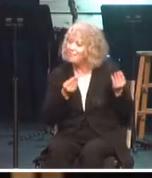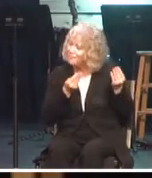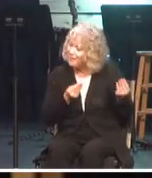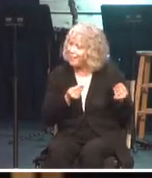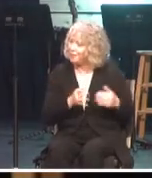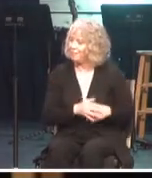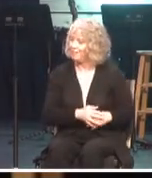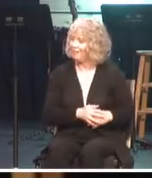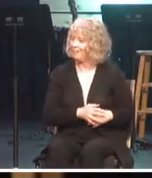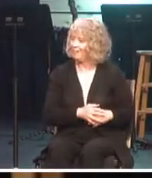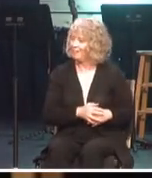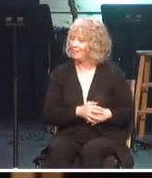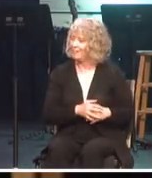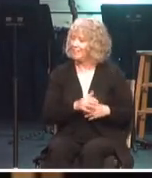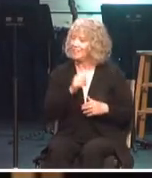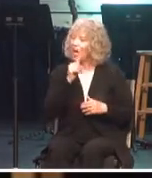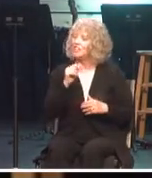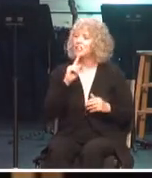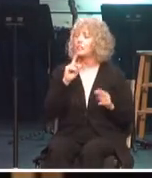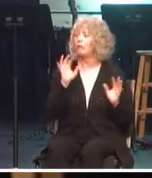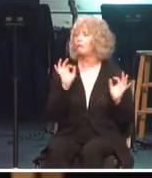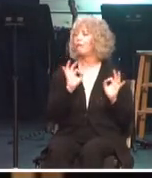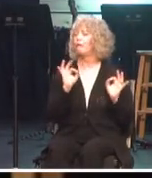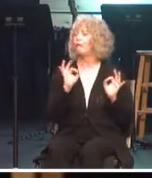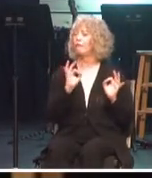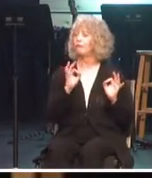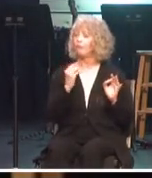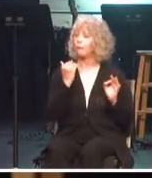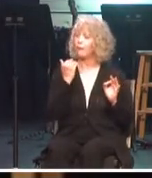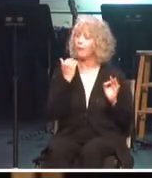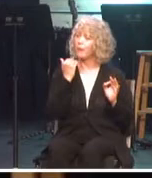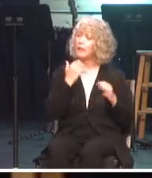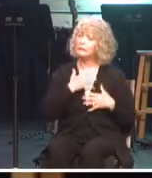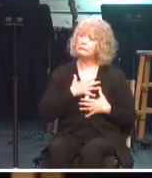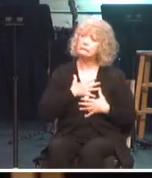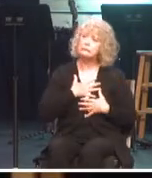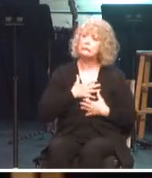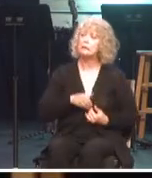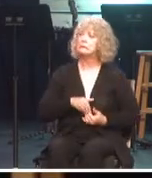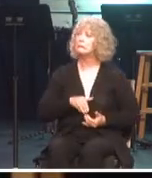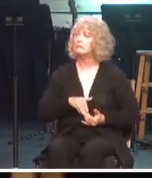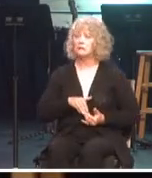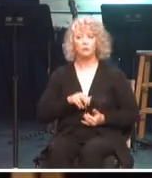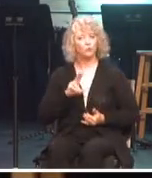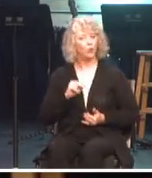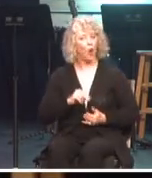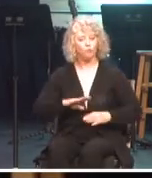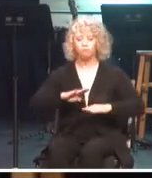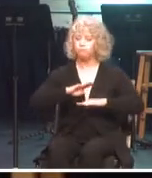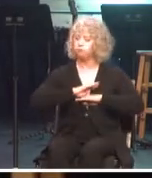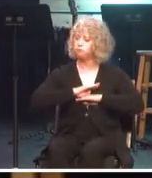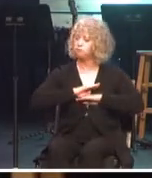And not just fed them with some token meal. He satisfied their hunger as never before.